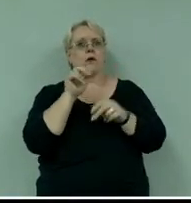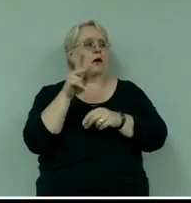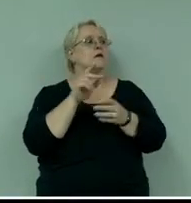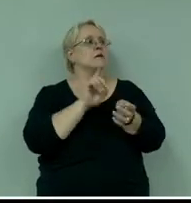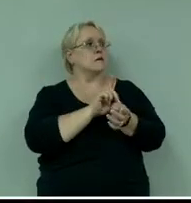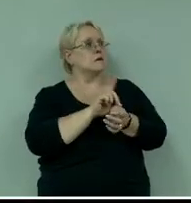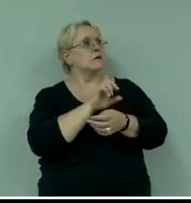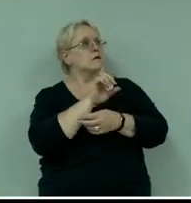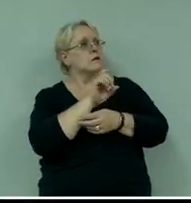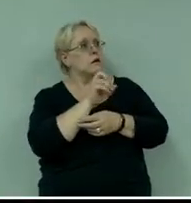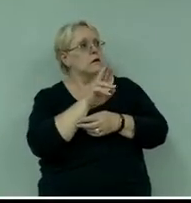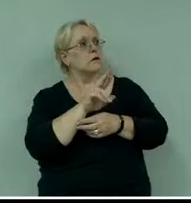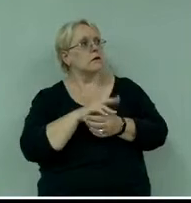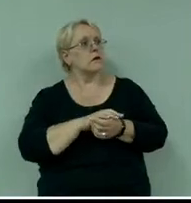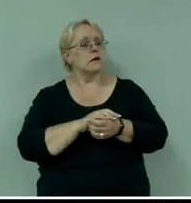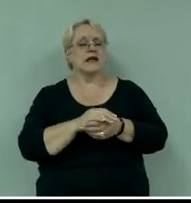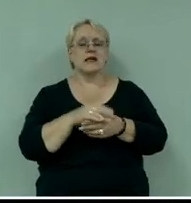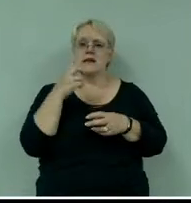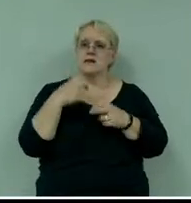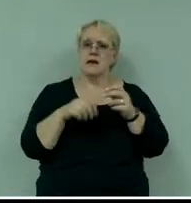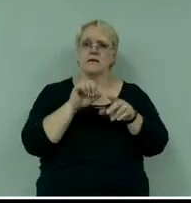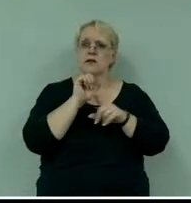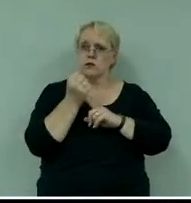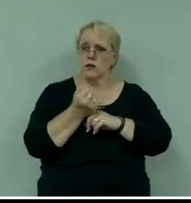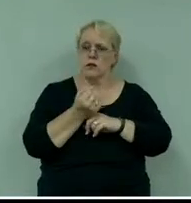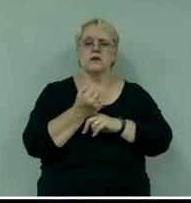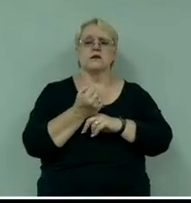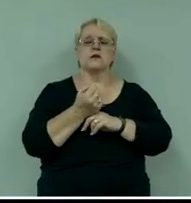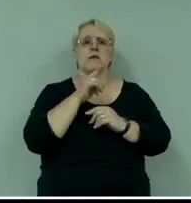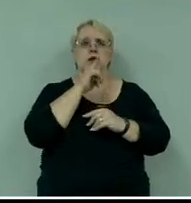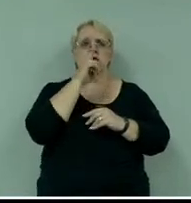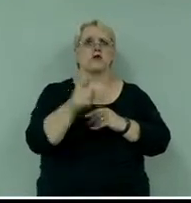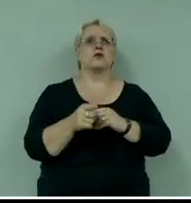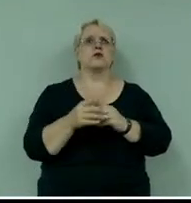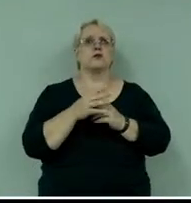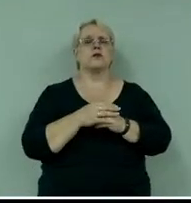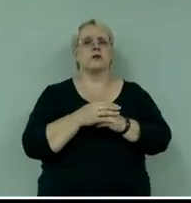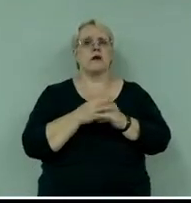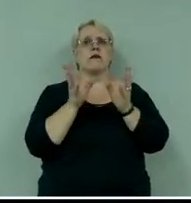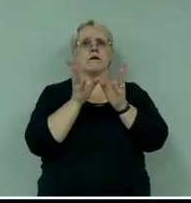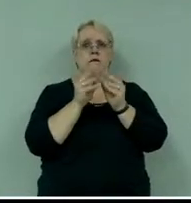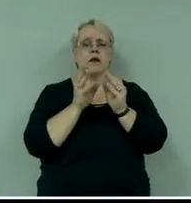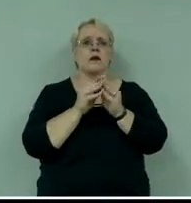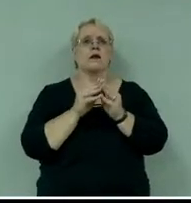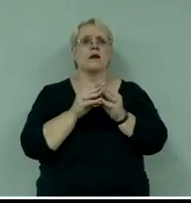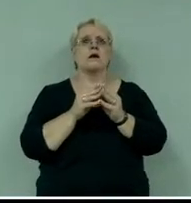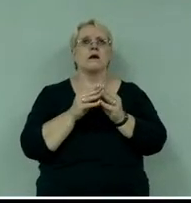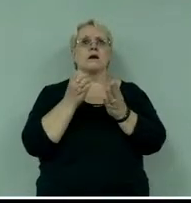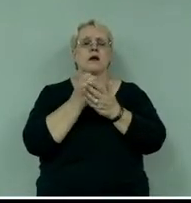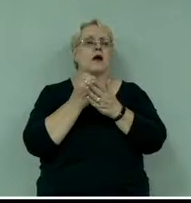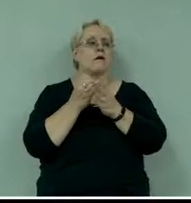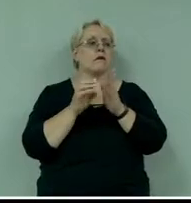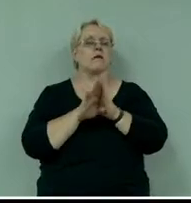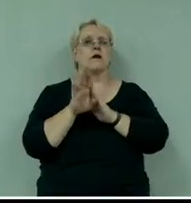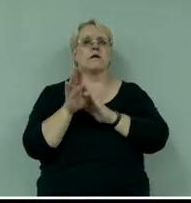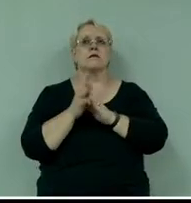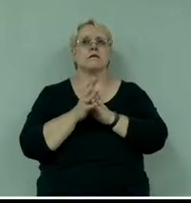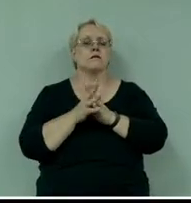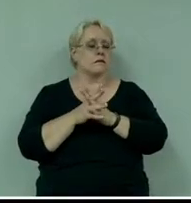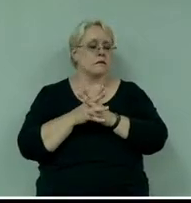Thank you. Sorry about that. That's a tough situation. We'll make sure we have economic development there. And